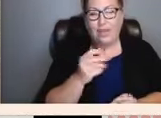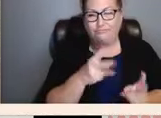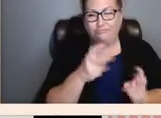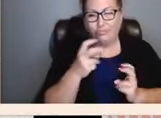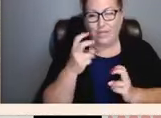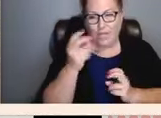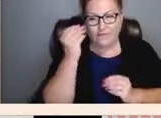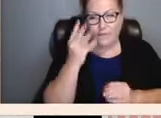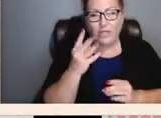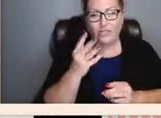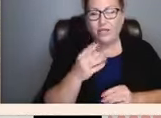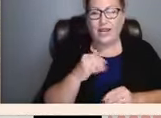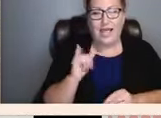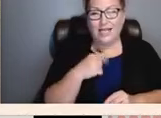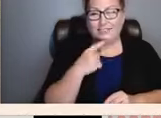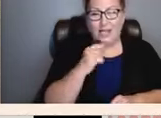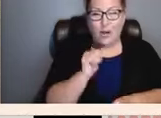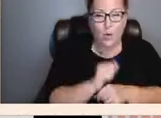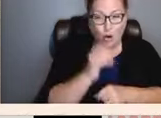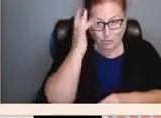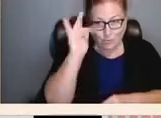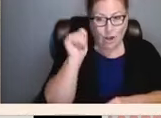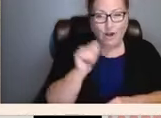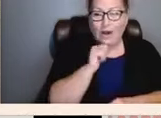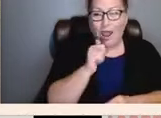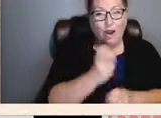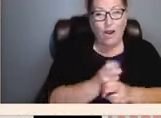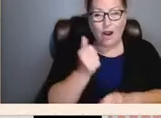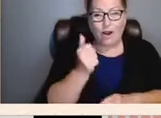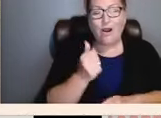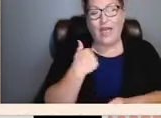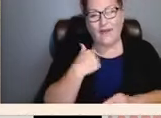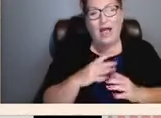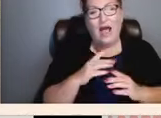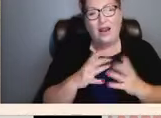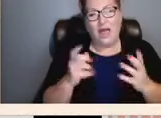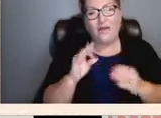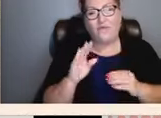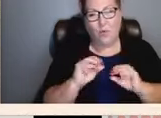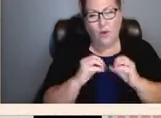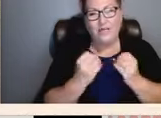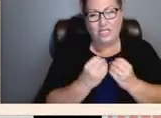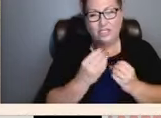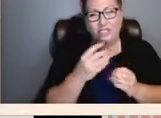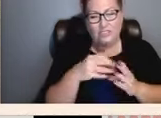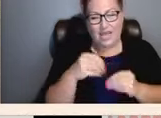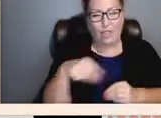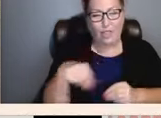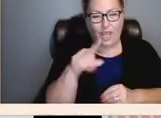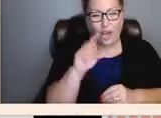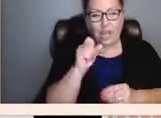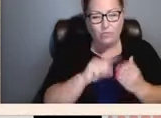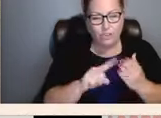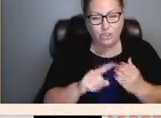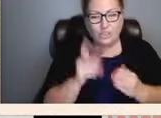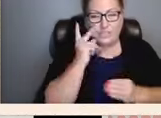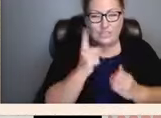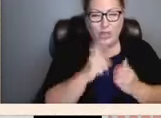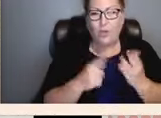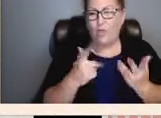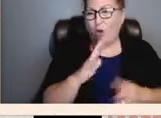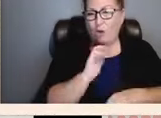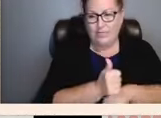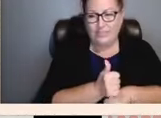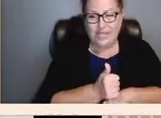smarter, not harder. There are lots of organizations out there that you can research and look at what they already have established.